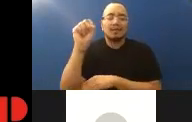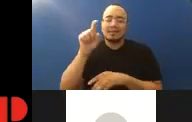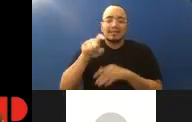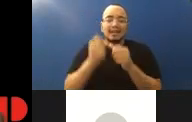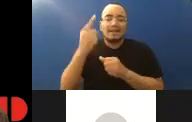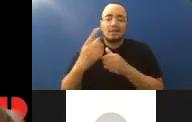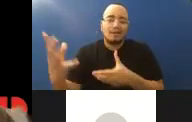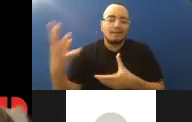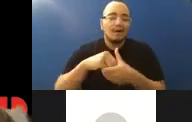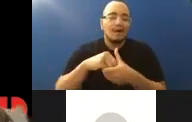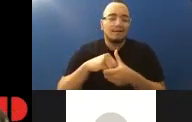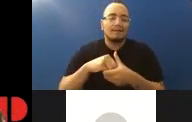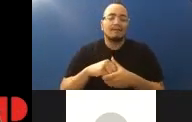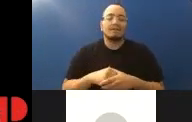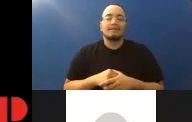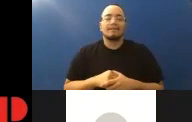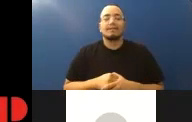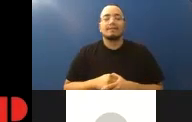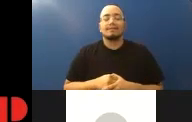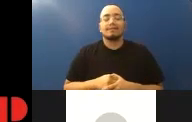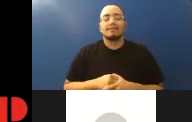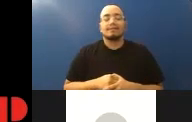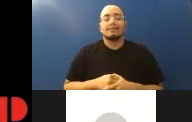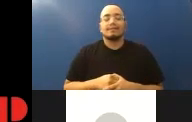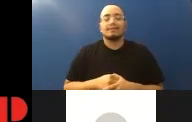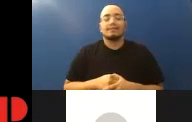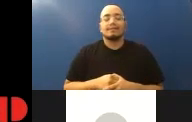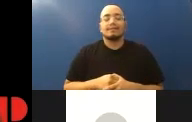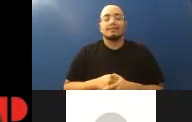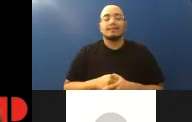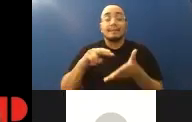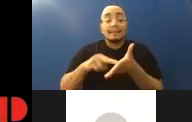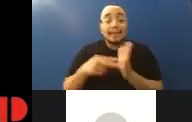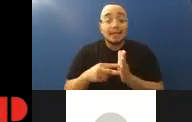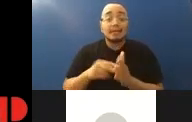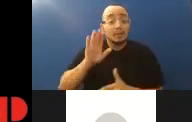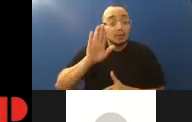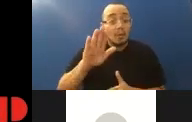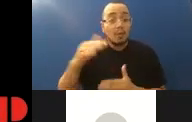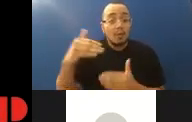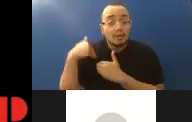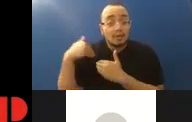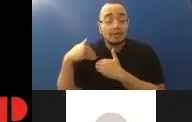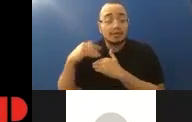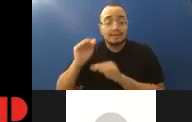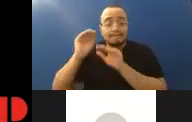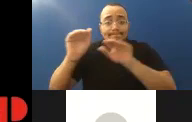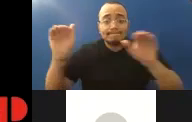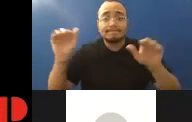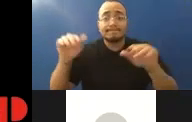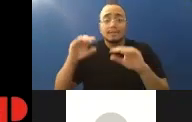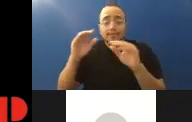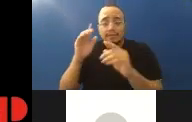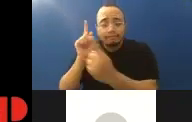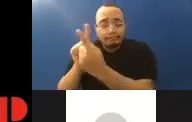And the movement needs everybody. And it's your job to go out there and it's your job to unlearn what you've